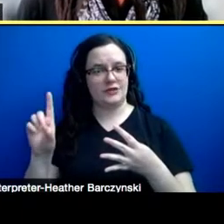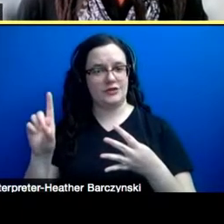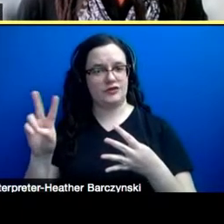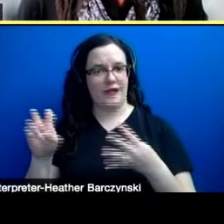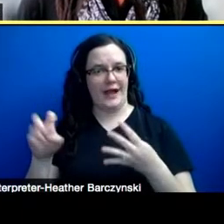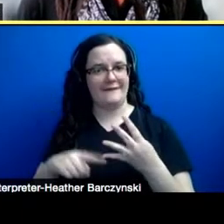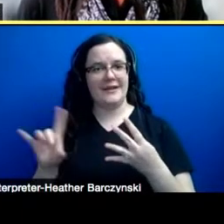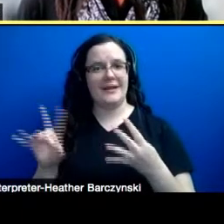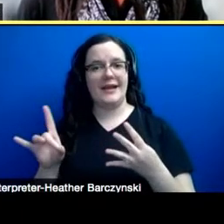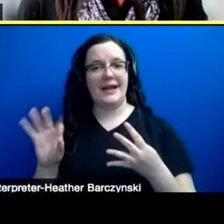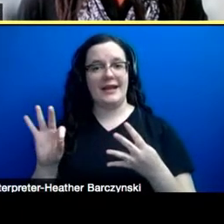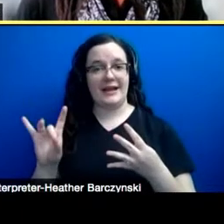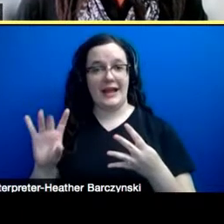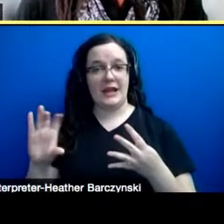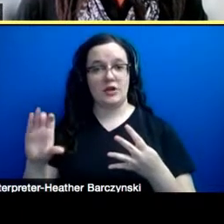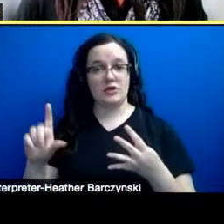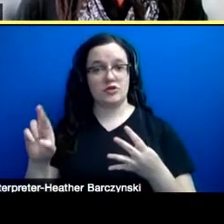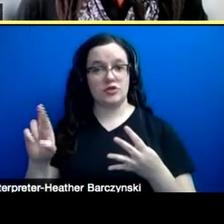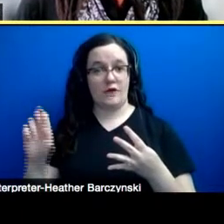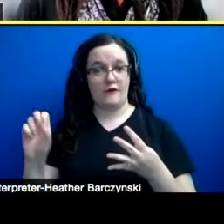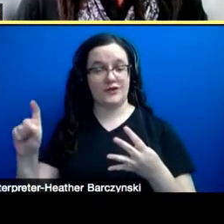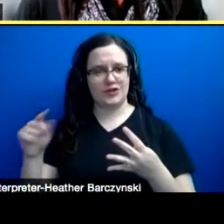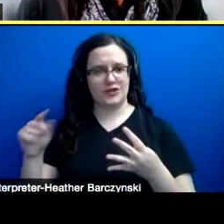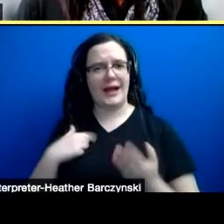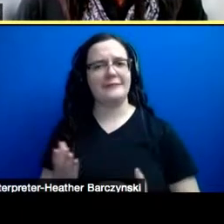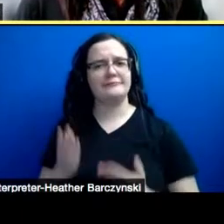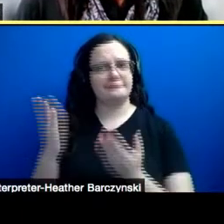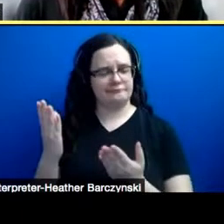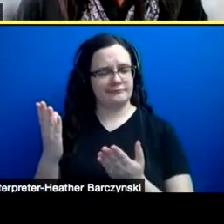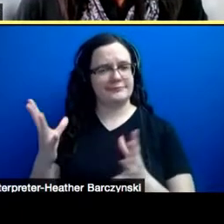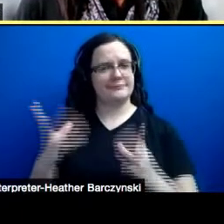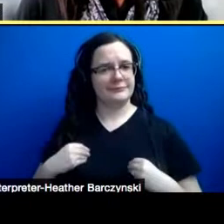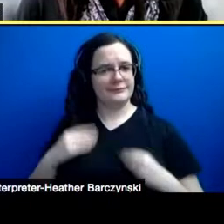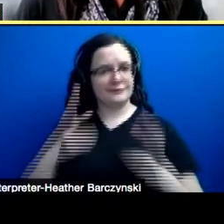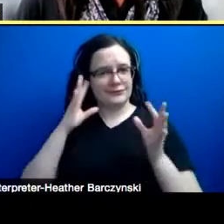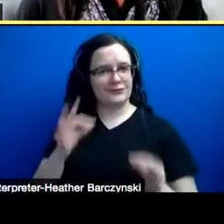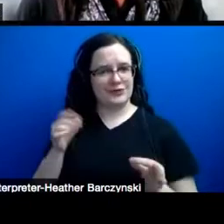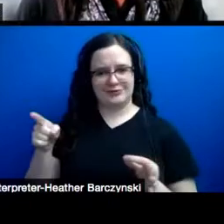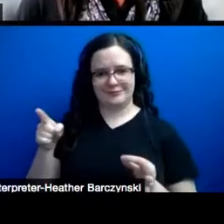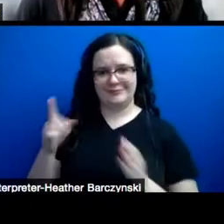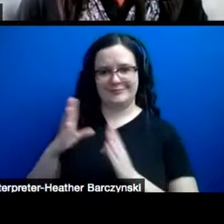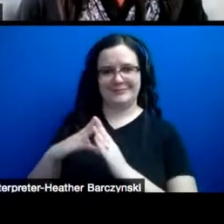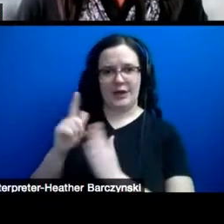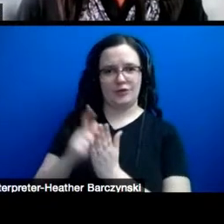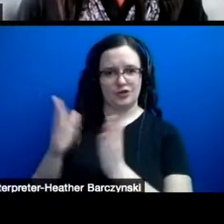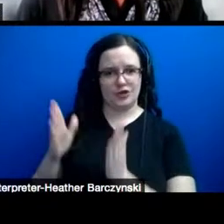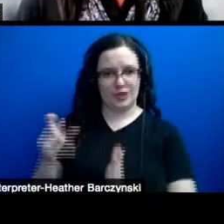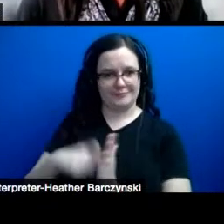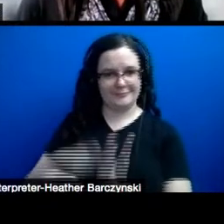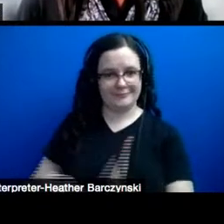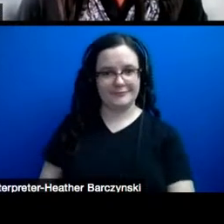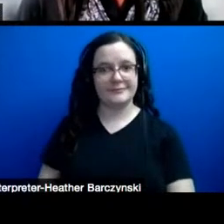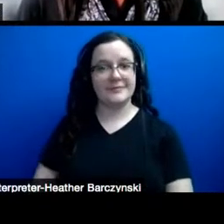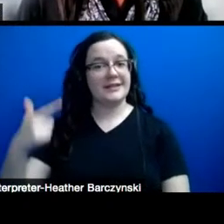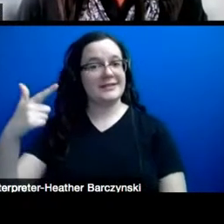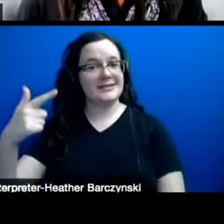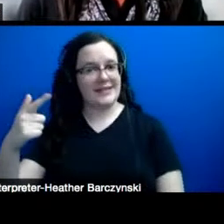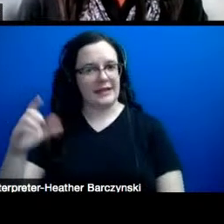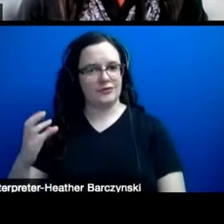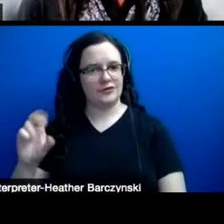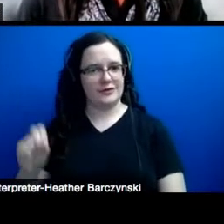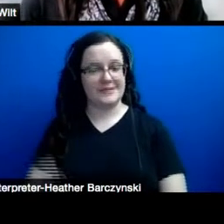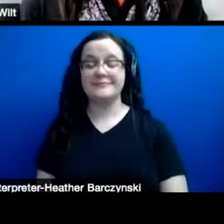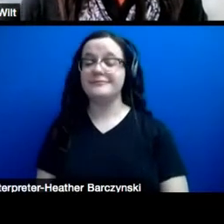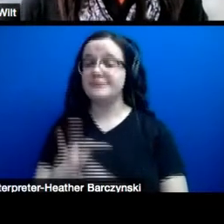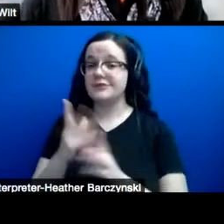Clover Street, I move that we adopt the resolution as prepared by the town attorney. Second. Thank you both.